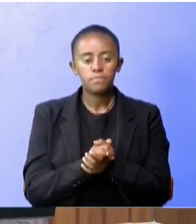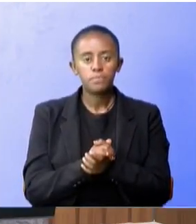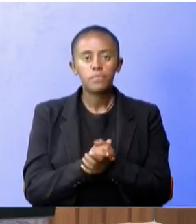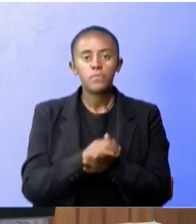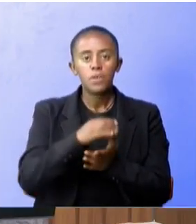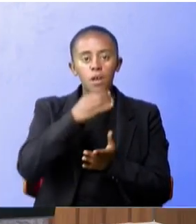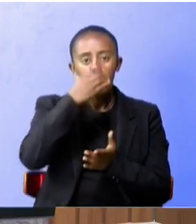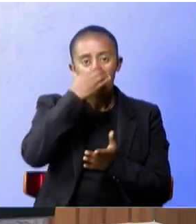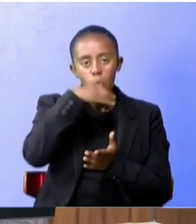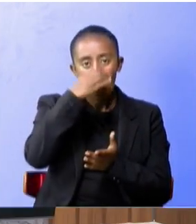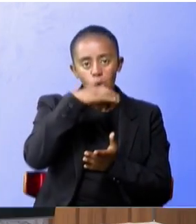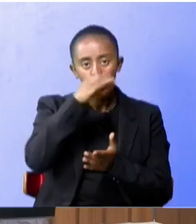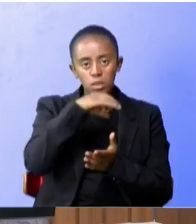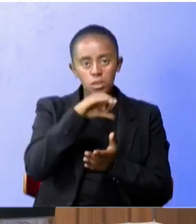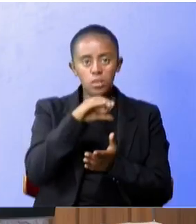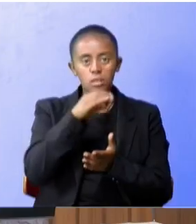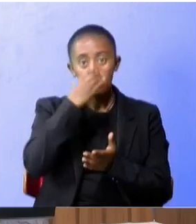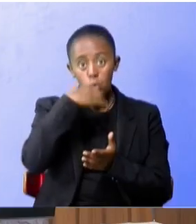hot,